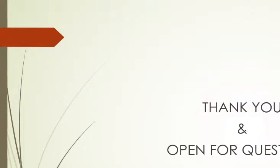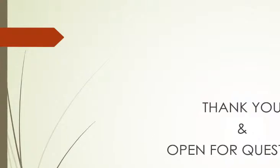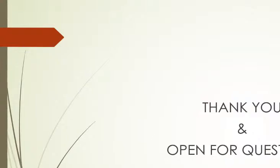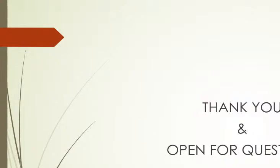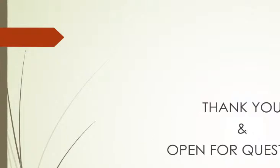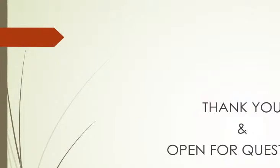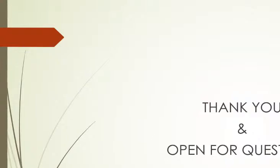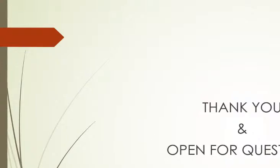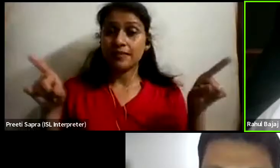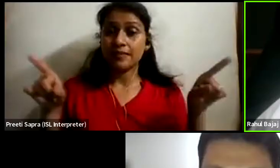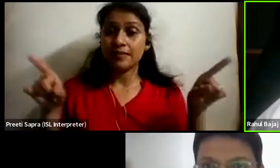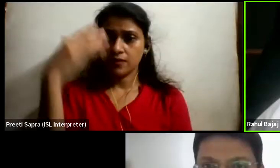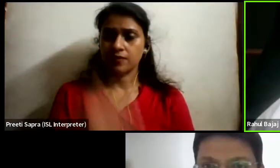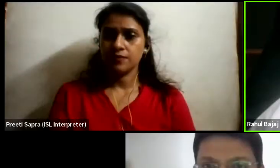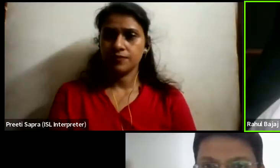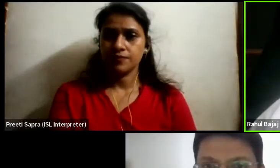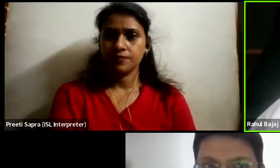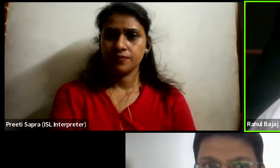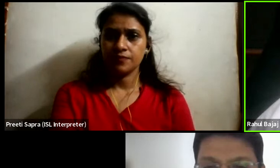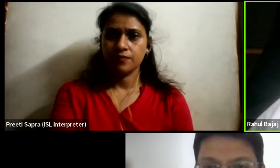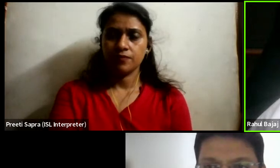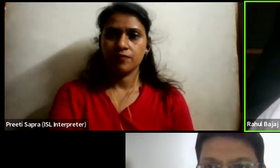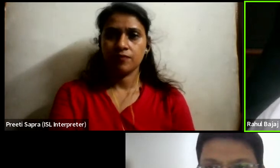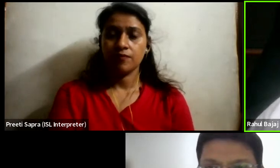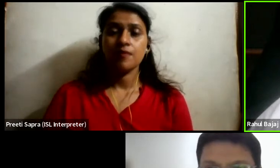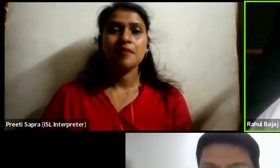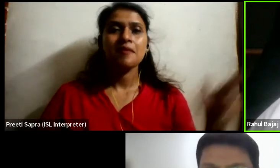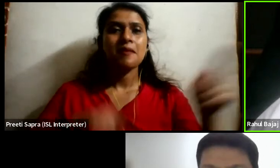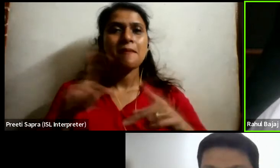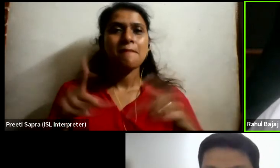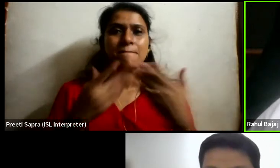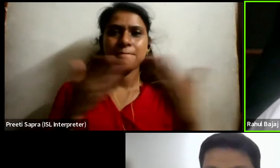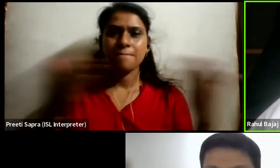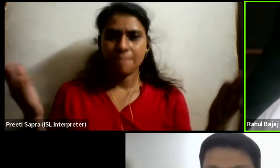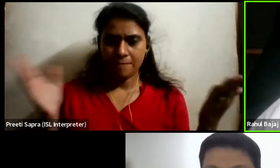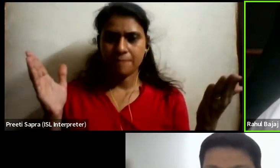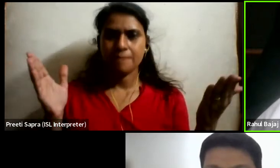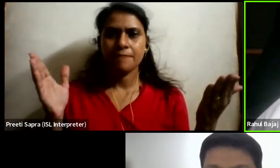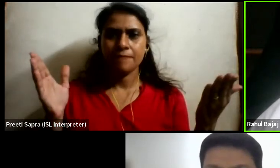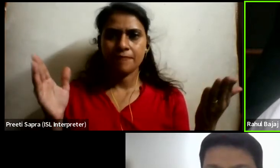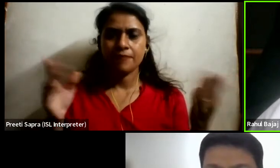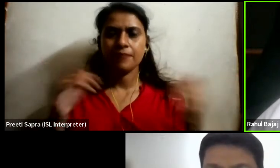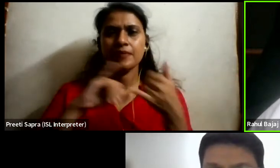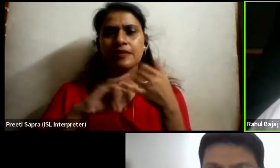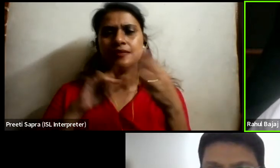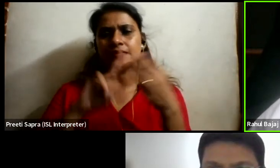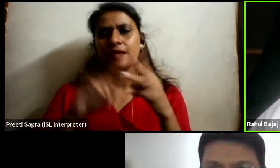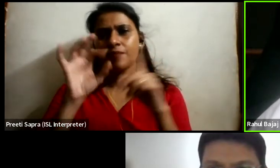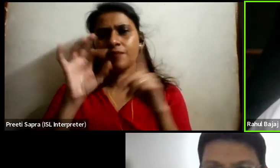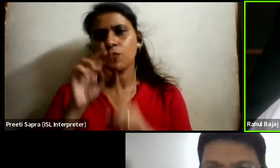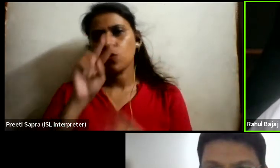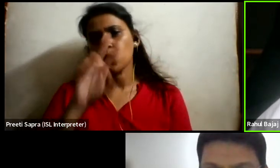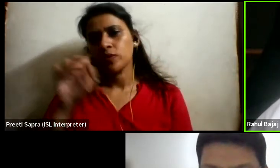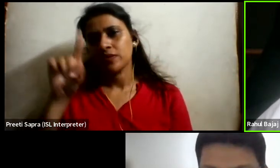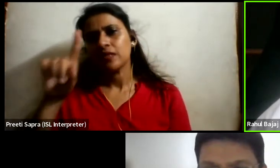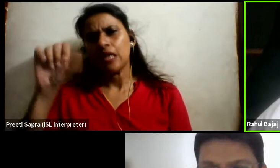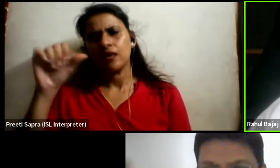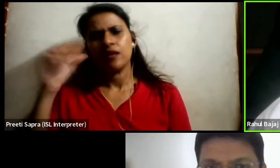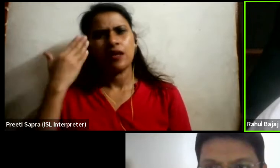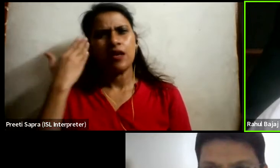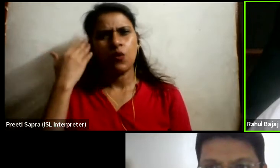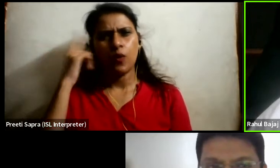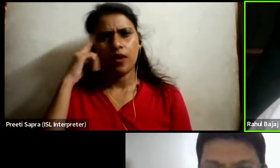were first put out in the public domain in September 2019, as I understand